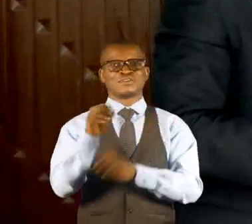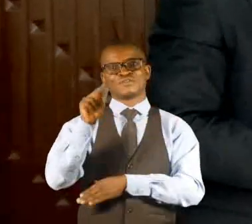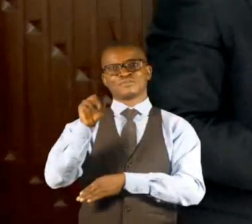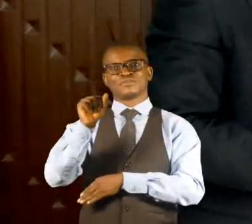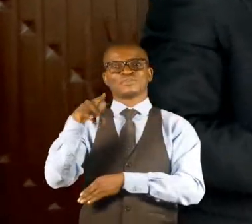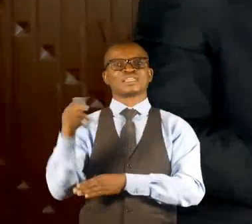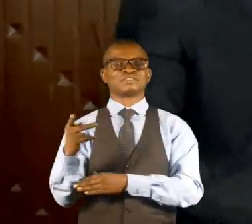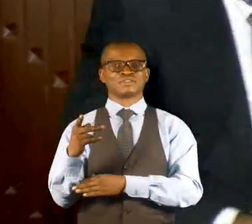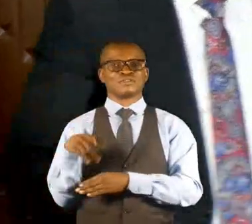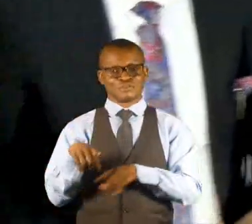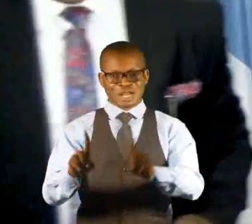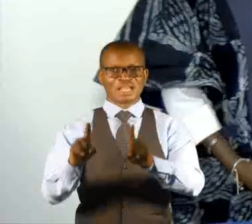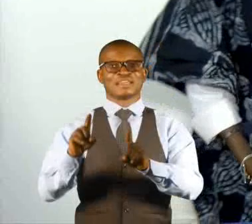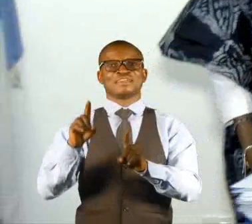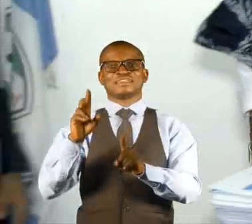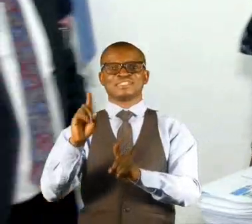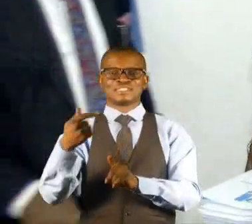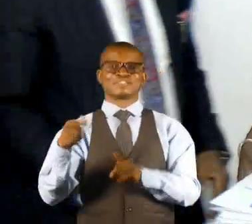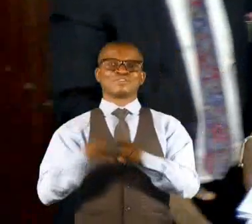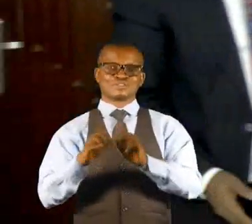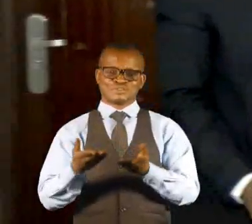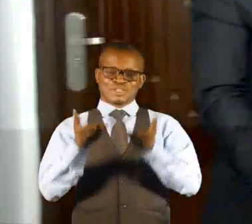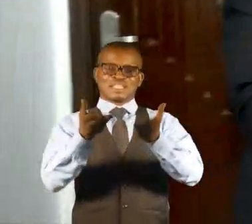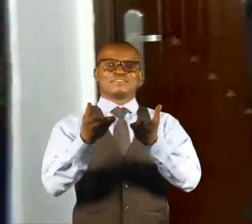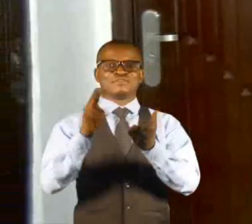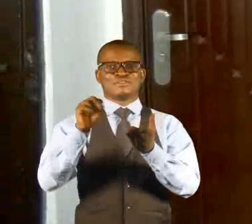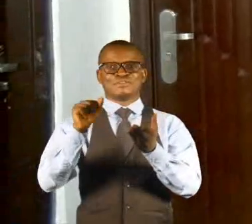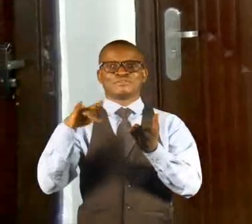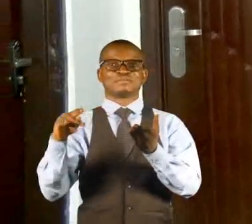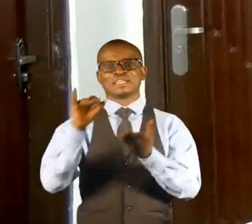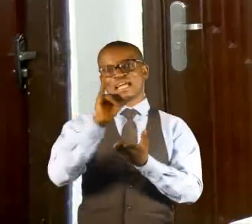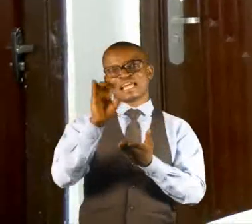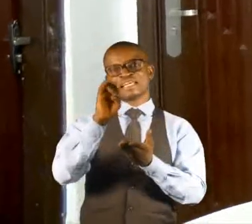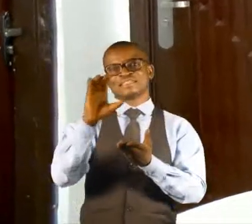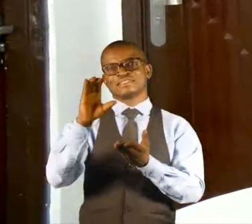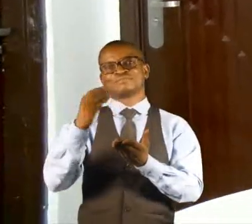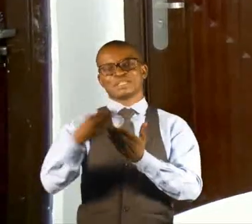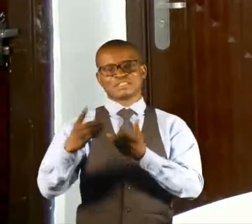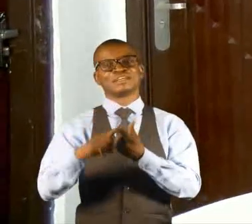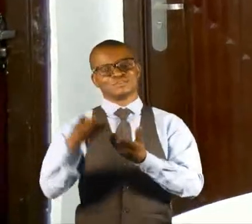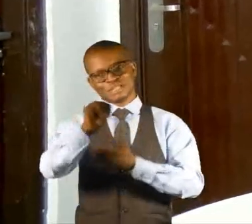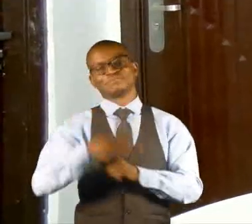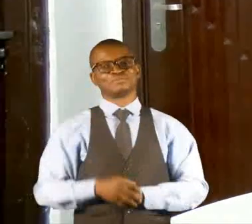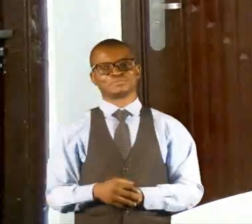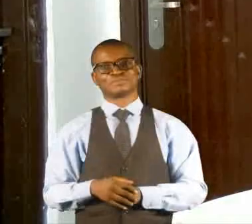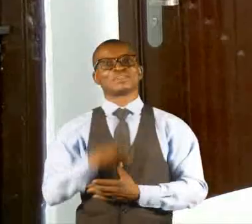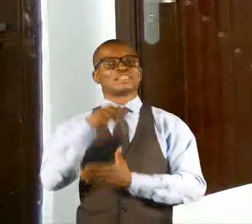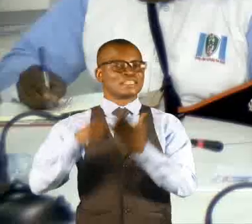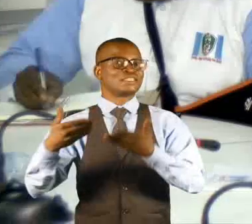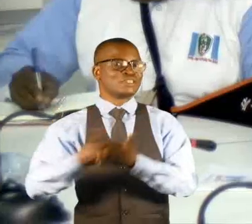the Director General of NAPTIP, while the Director General in turn presented NAPTIP IEC materials to the